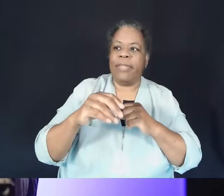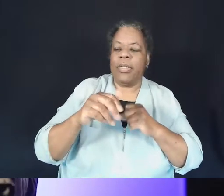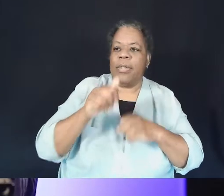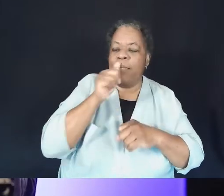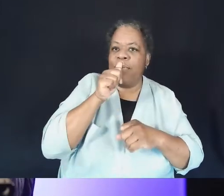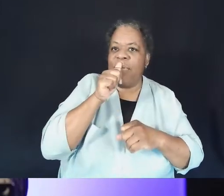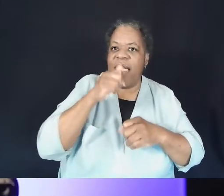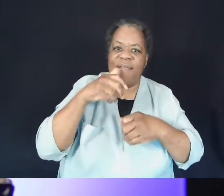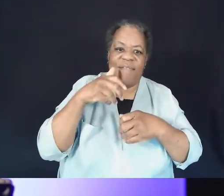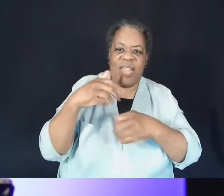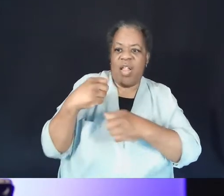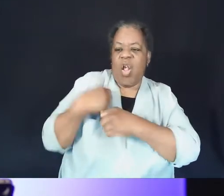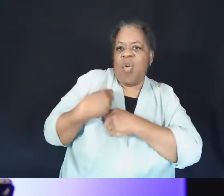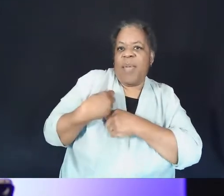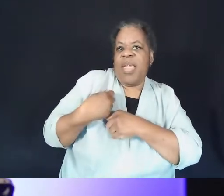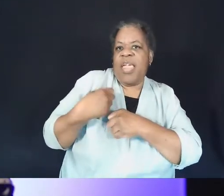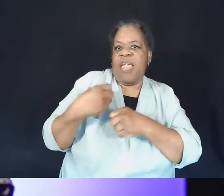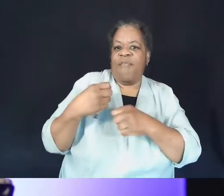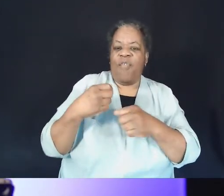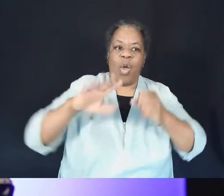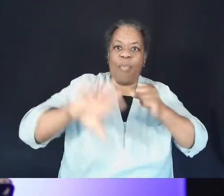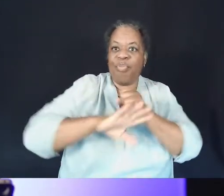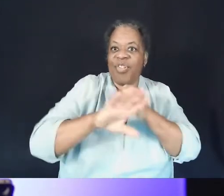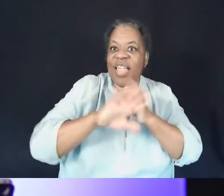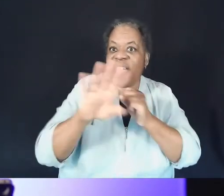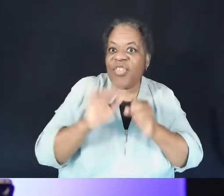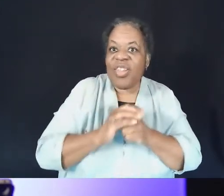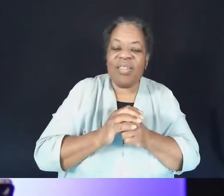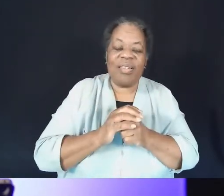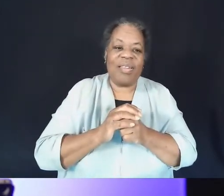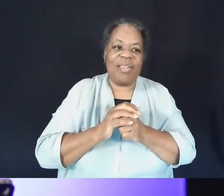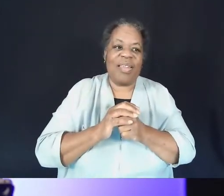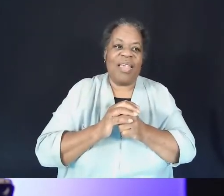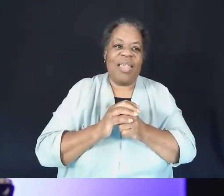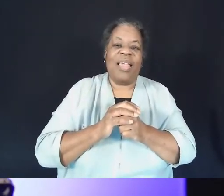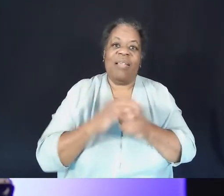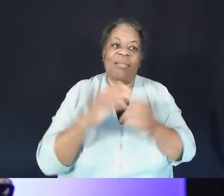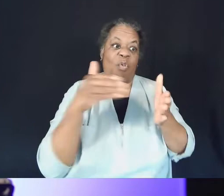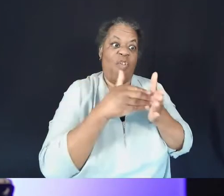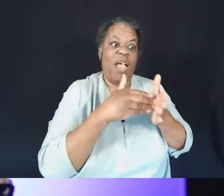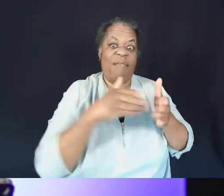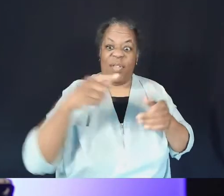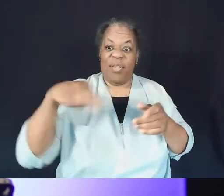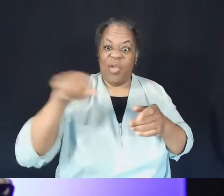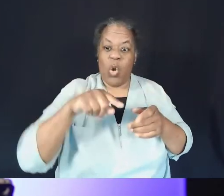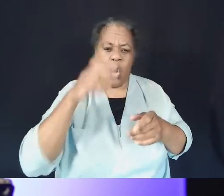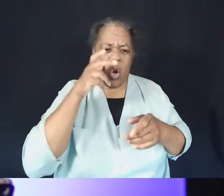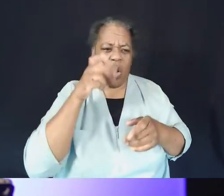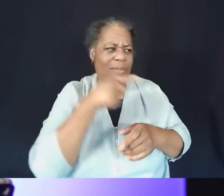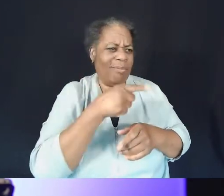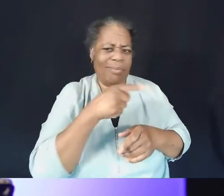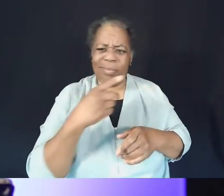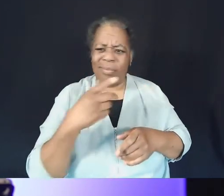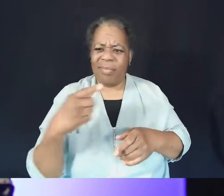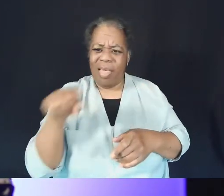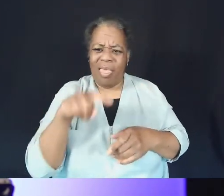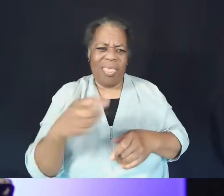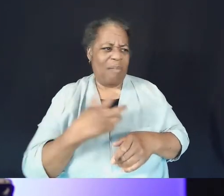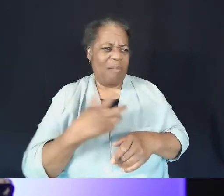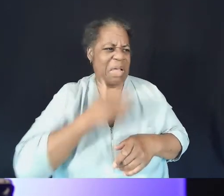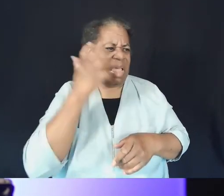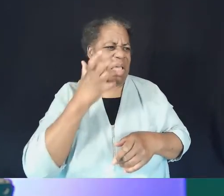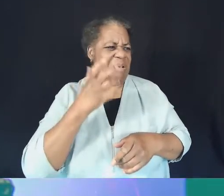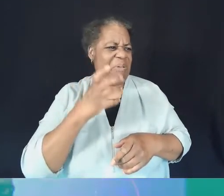passage. And when his political rivals heard about this, they were angry. The text